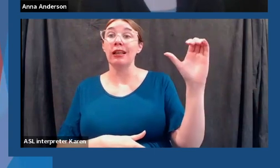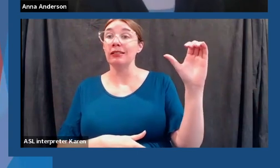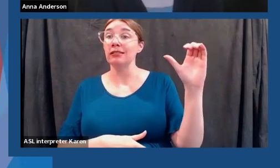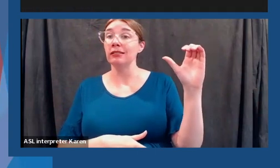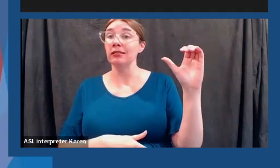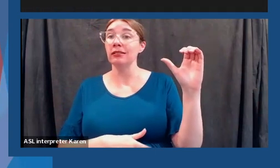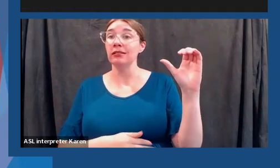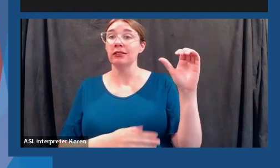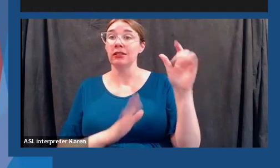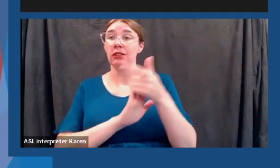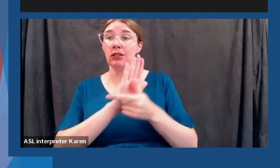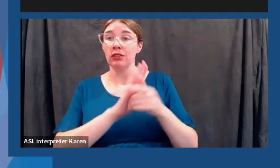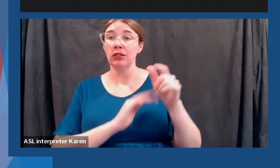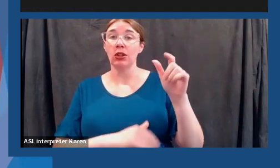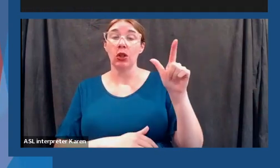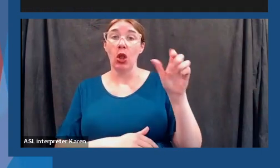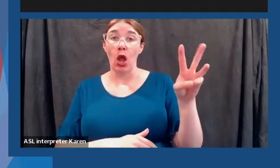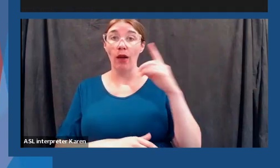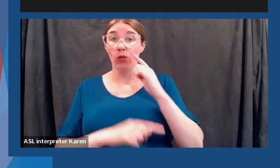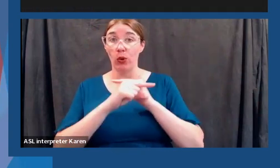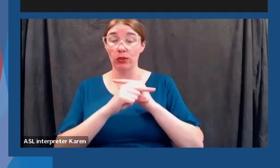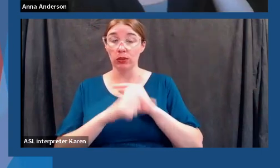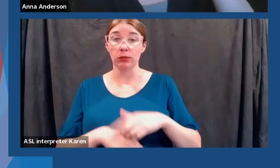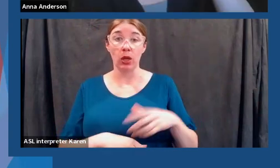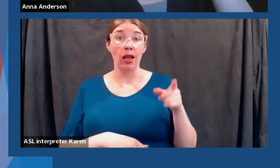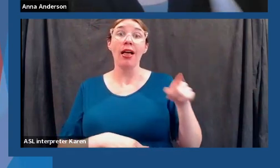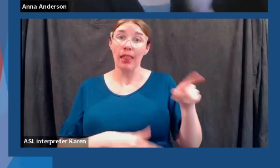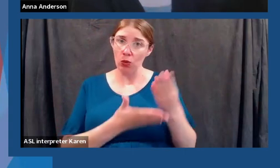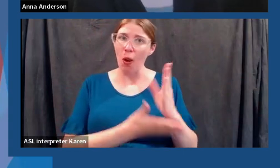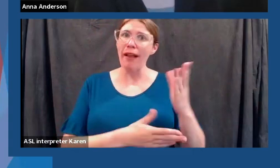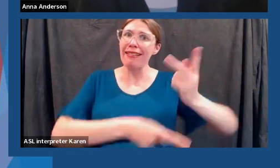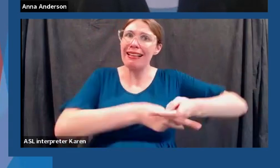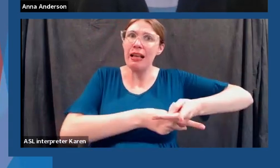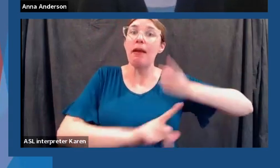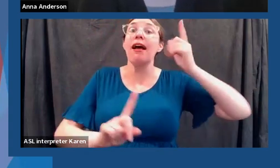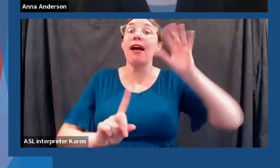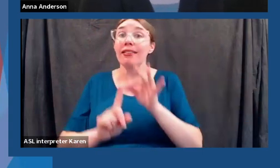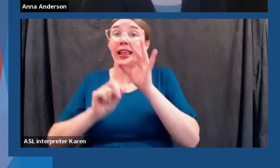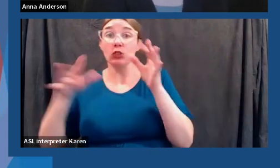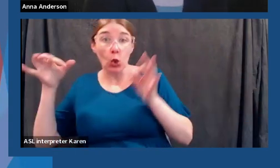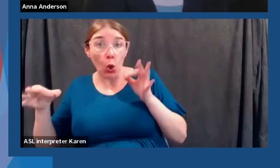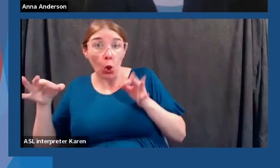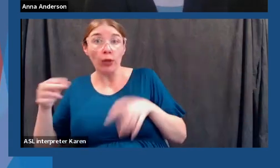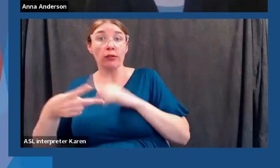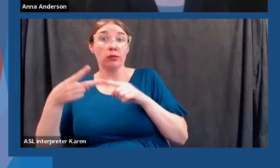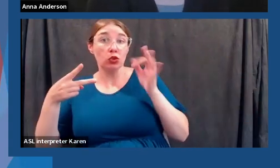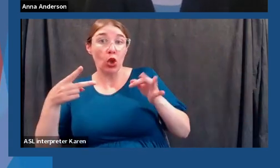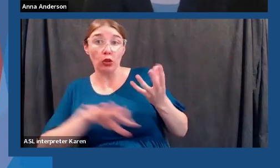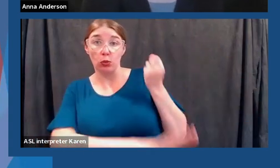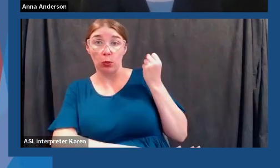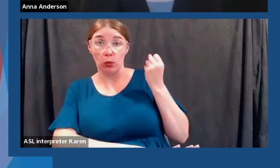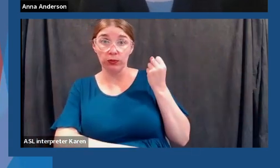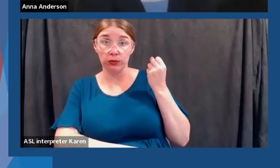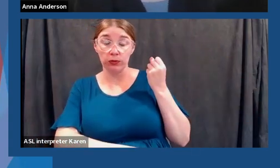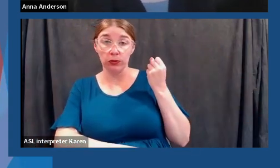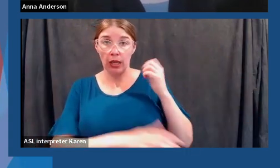interesting. Rights are retained unless expressly removed. So that means by a court. The standard